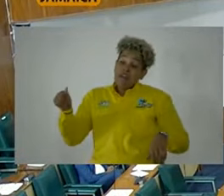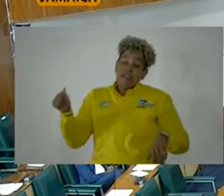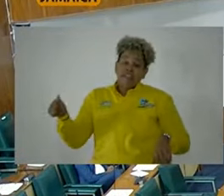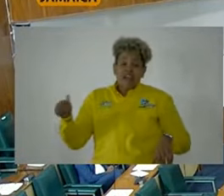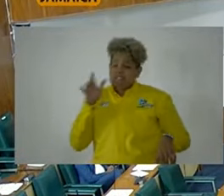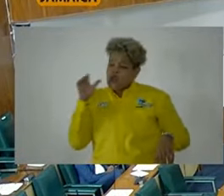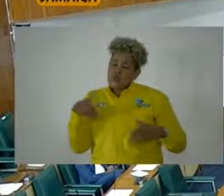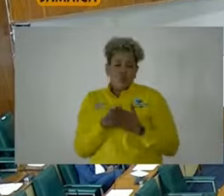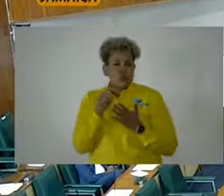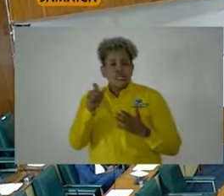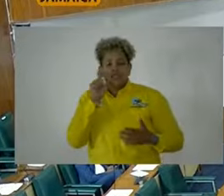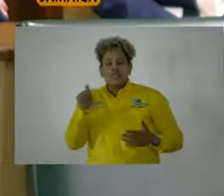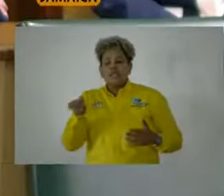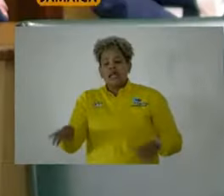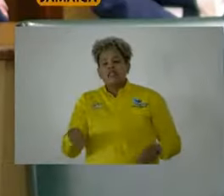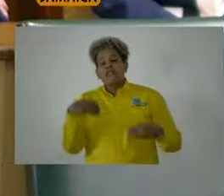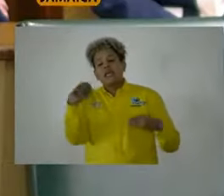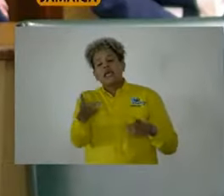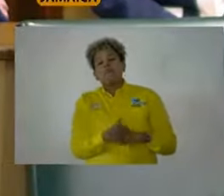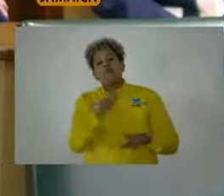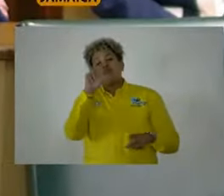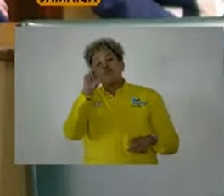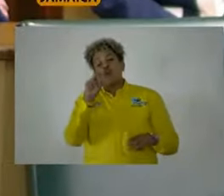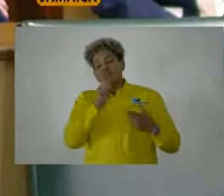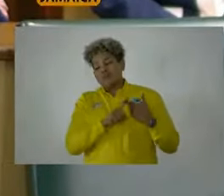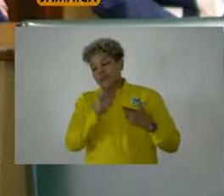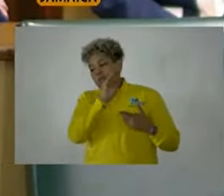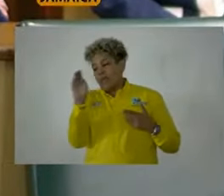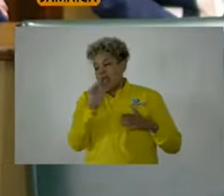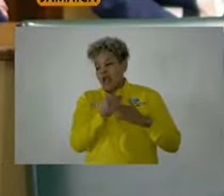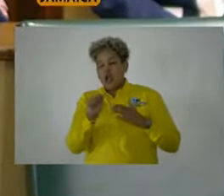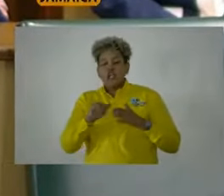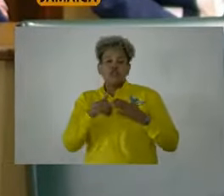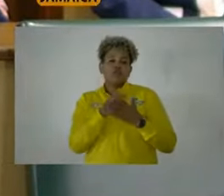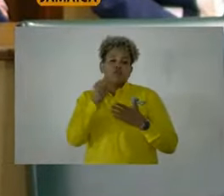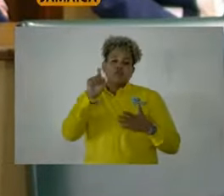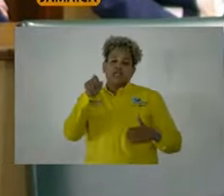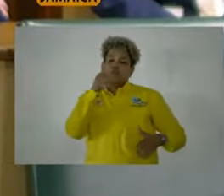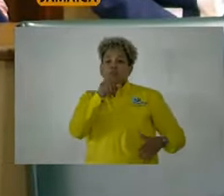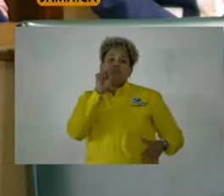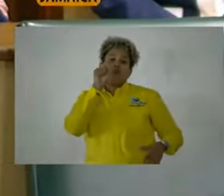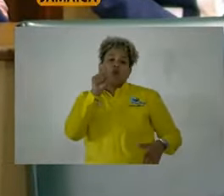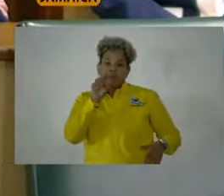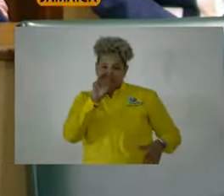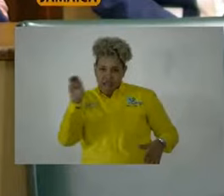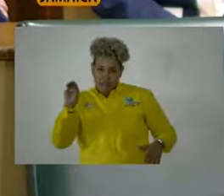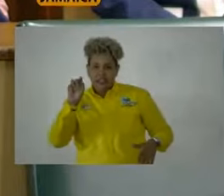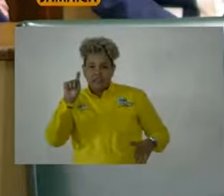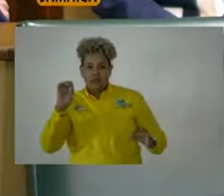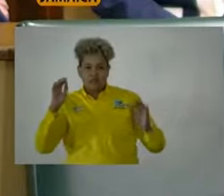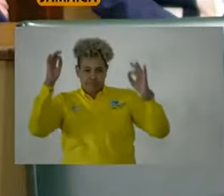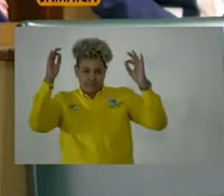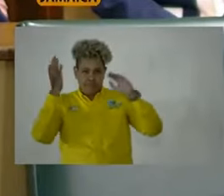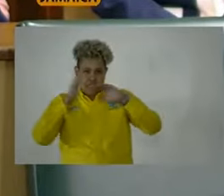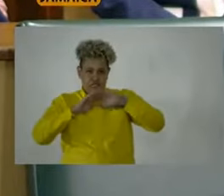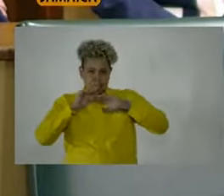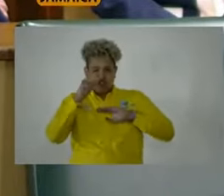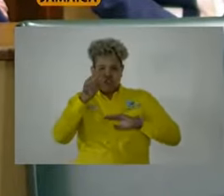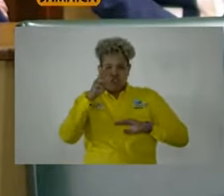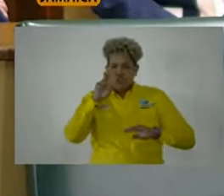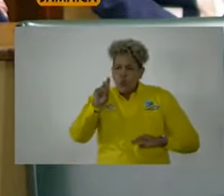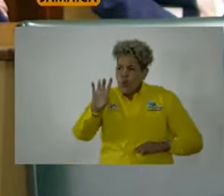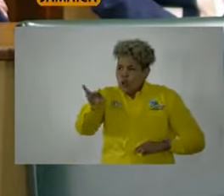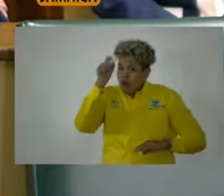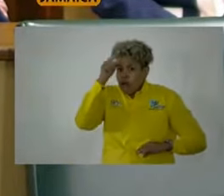itself, but that wasn't so. They had to impose $30+ billion of taxes to pay for it. However, it is important